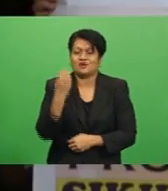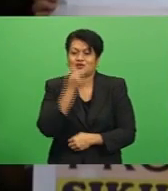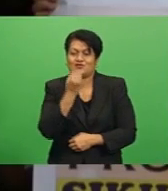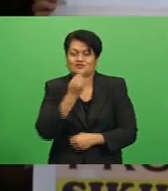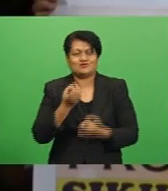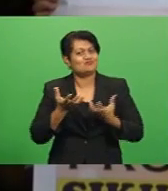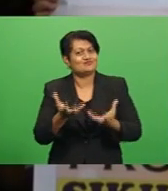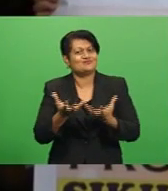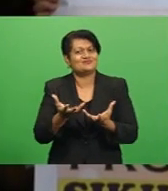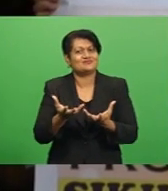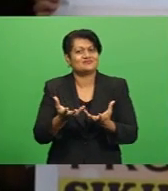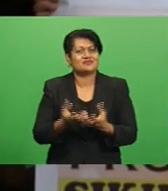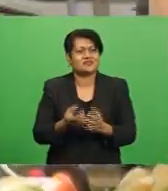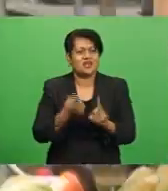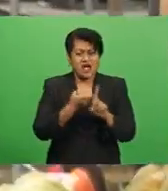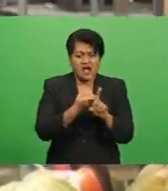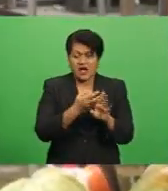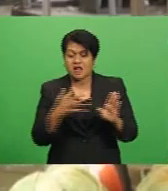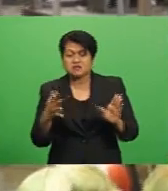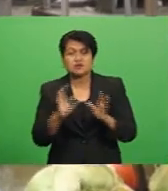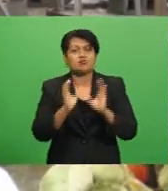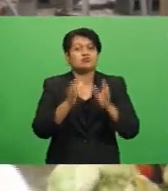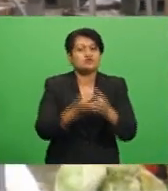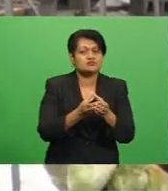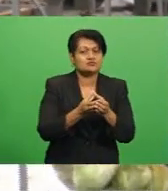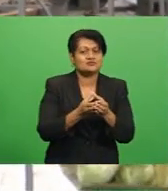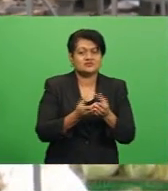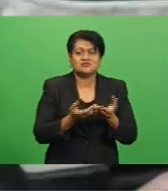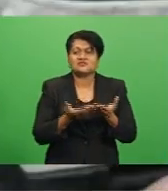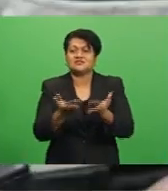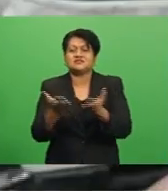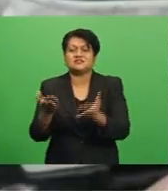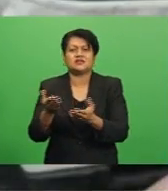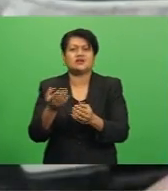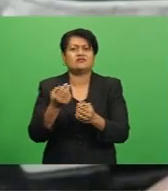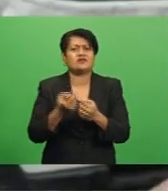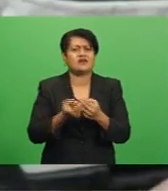the Khalsa group is funding the raw vegetables and hardware.